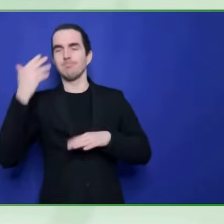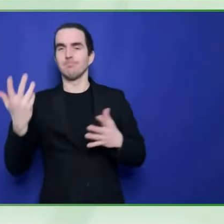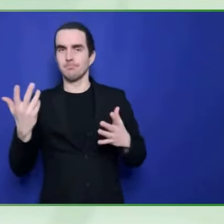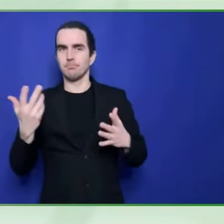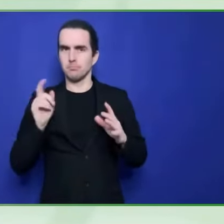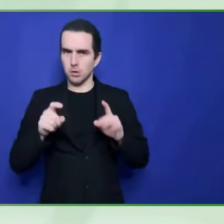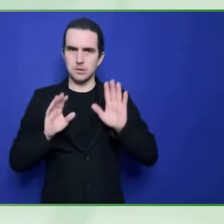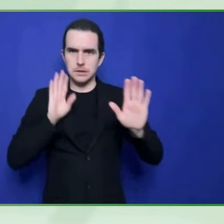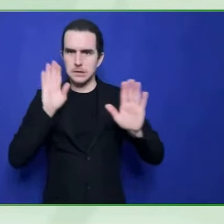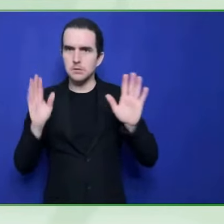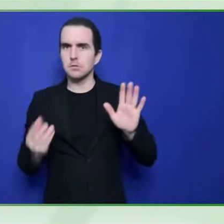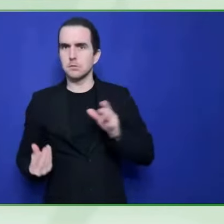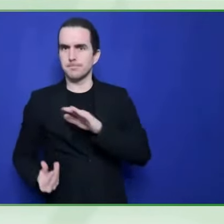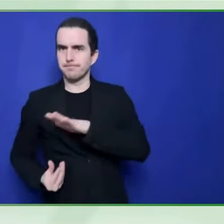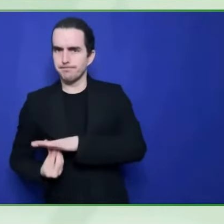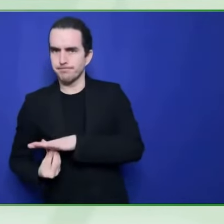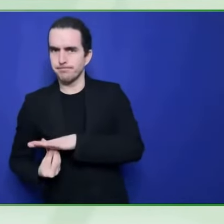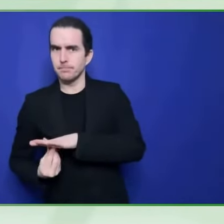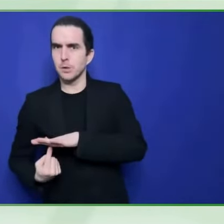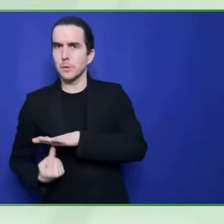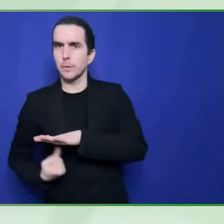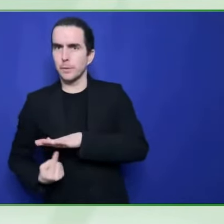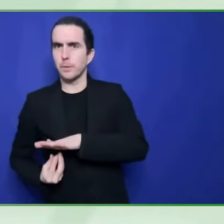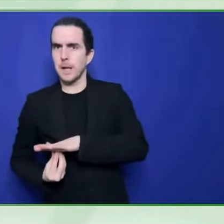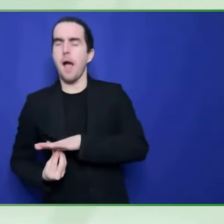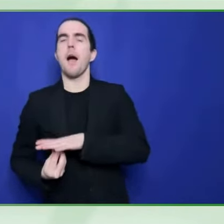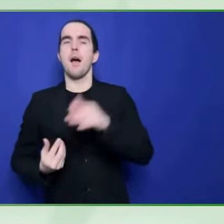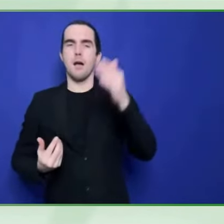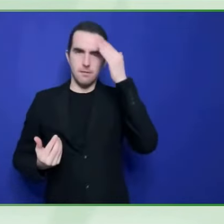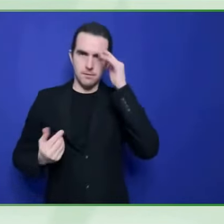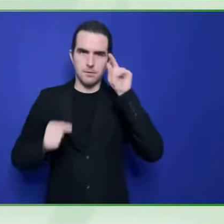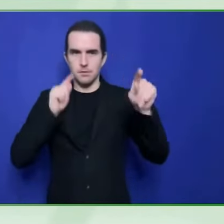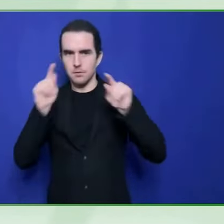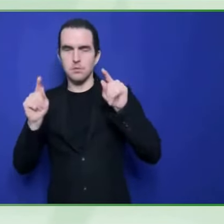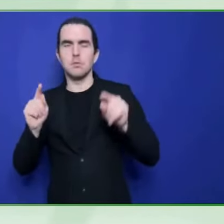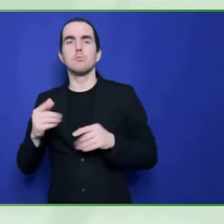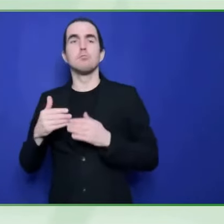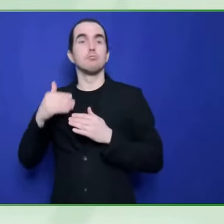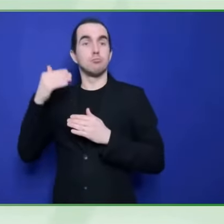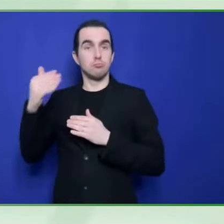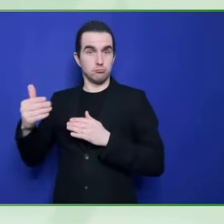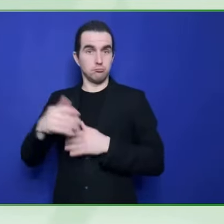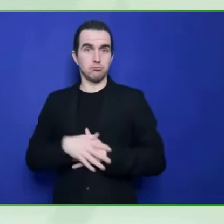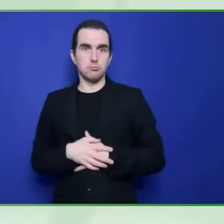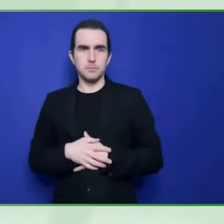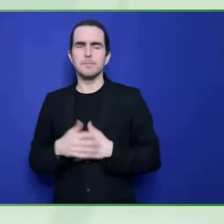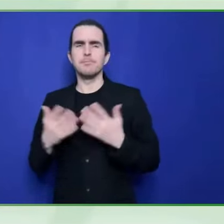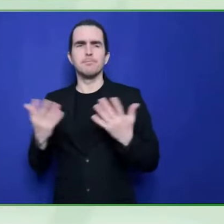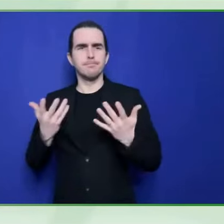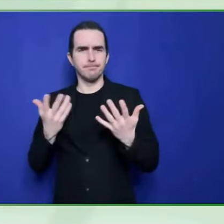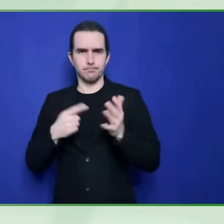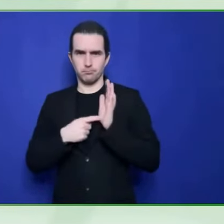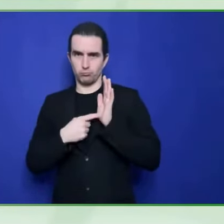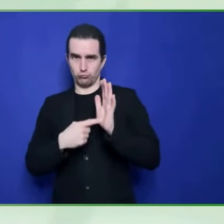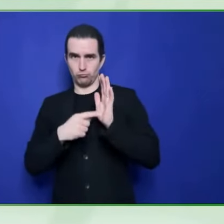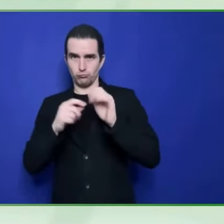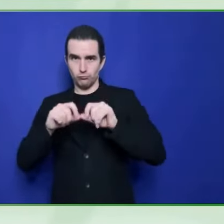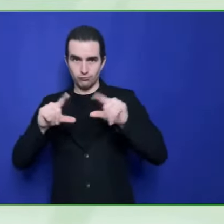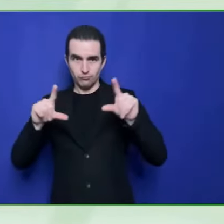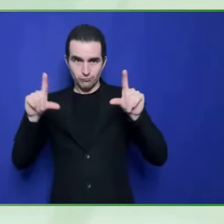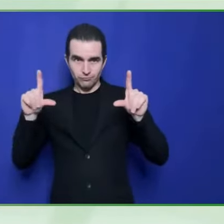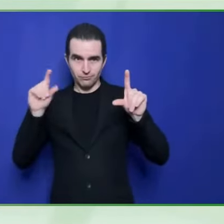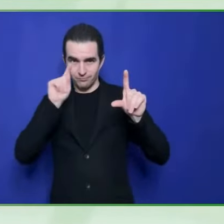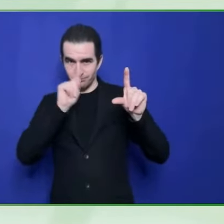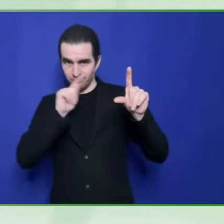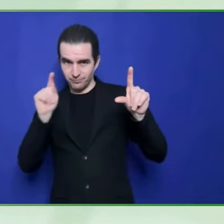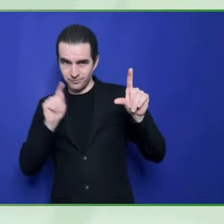really demote the road. We don't care about the automobile roads. What we really care about are the sidewalks. So you will see lines where the sidewalks